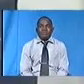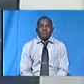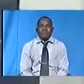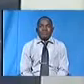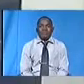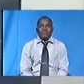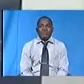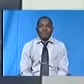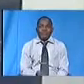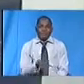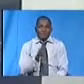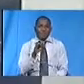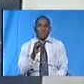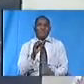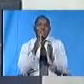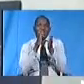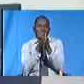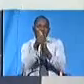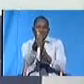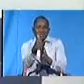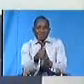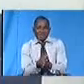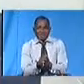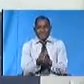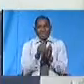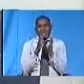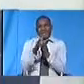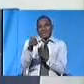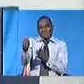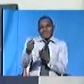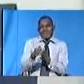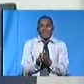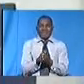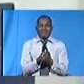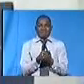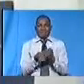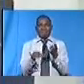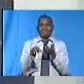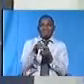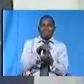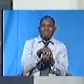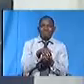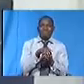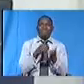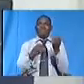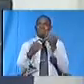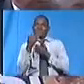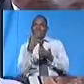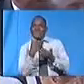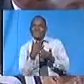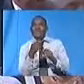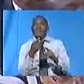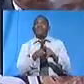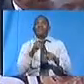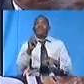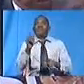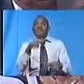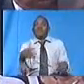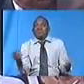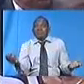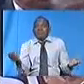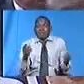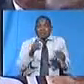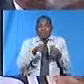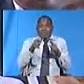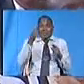So you begin to ask yourself, where are these irregularities coming from? Anyhow, you